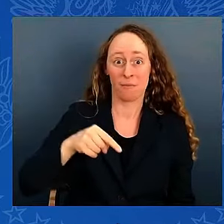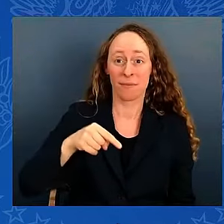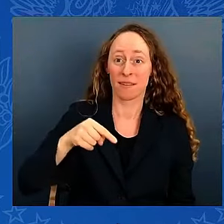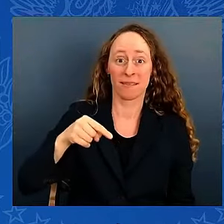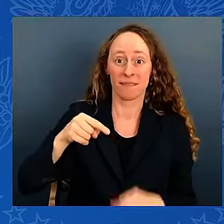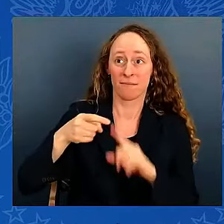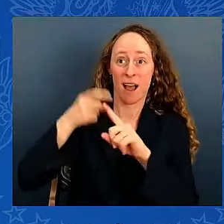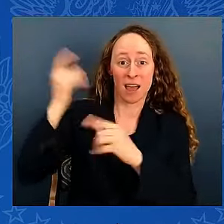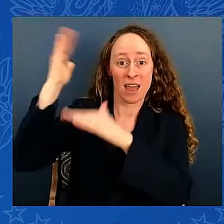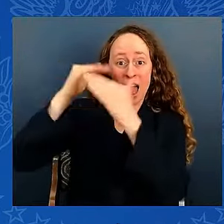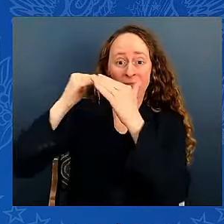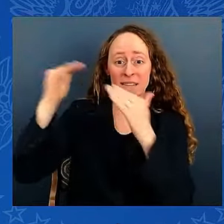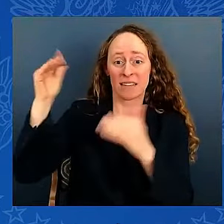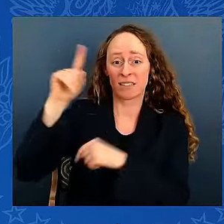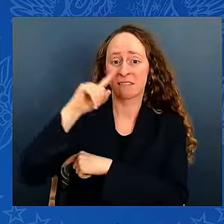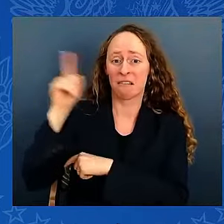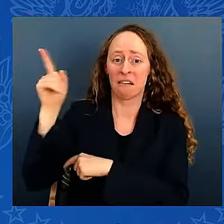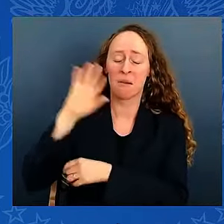apologize.